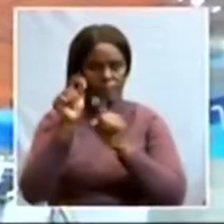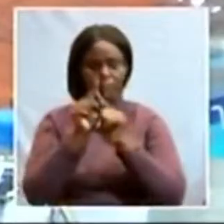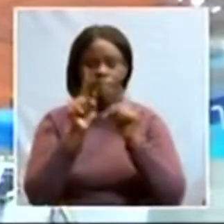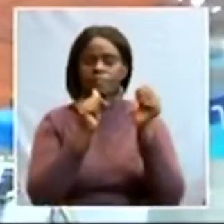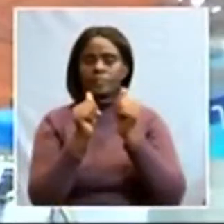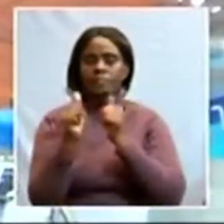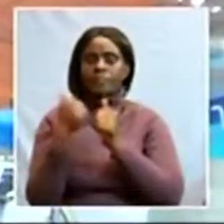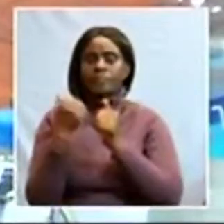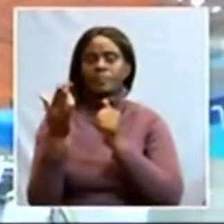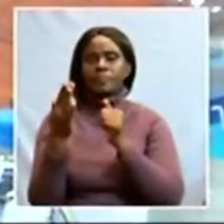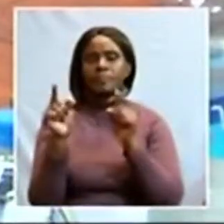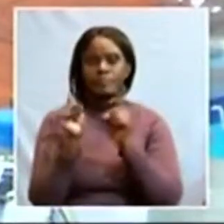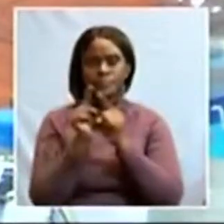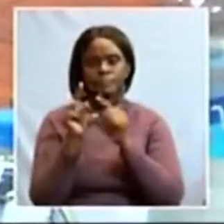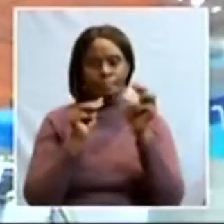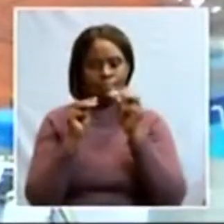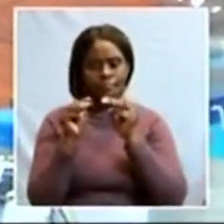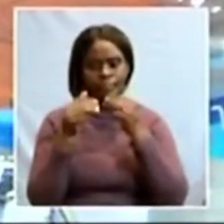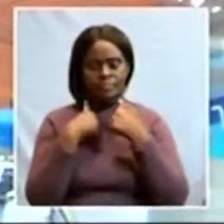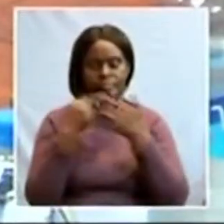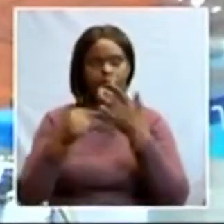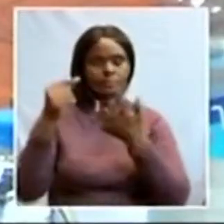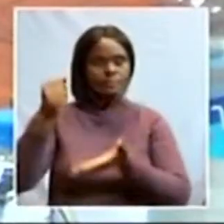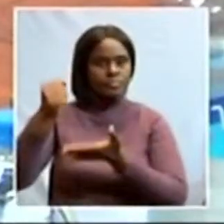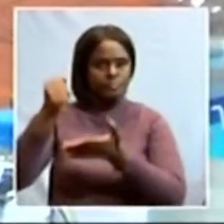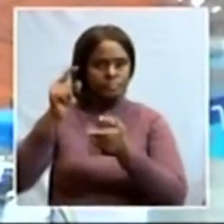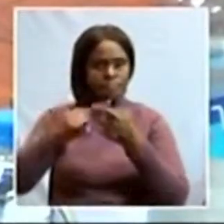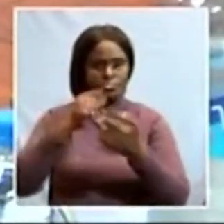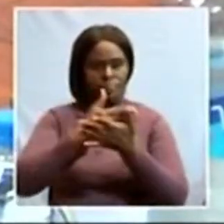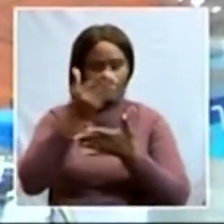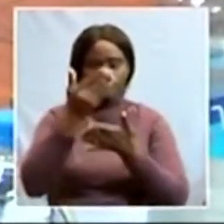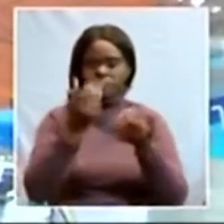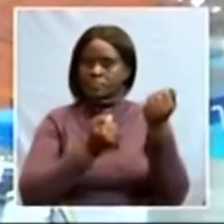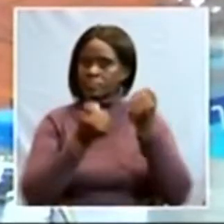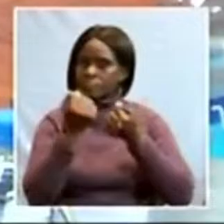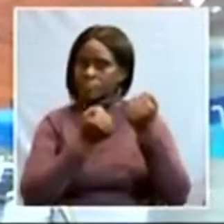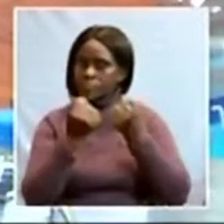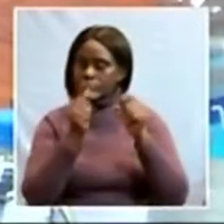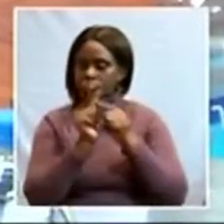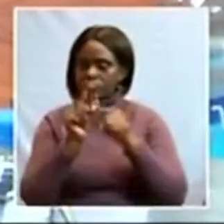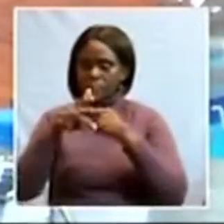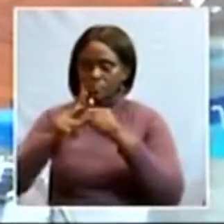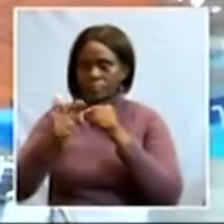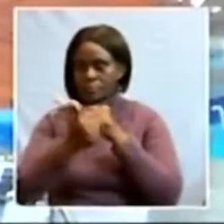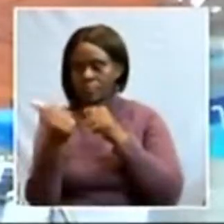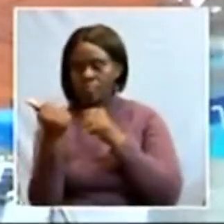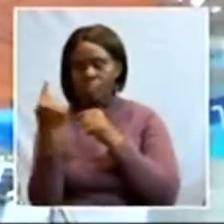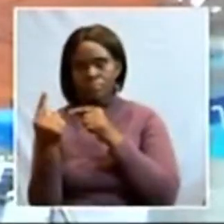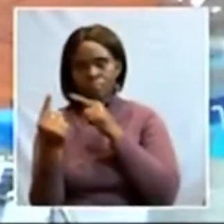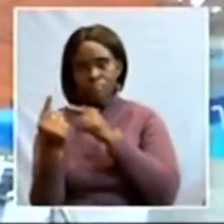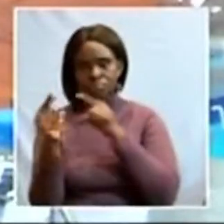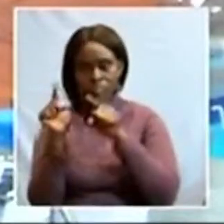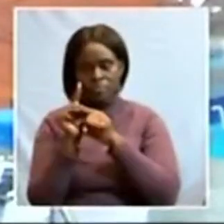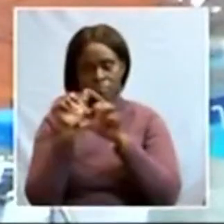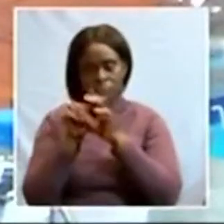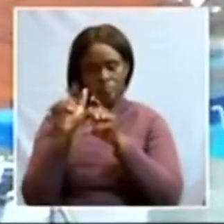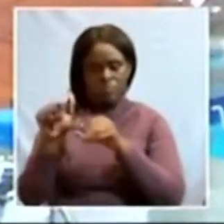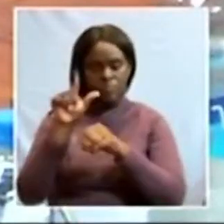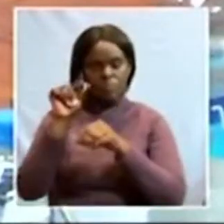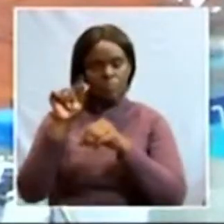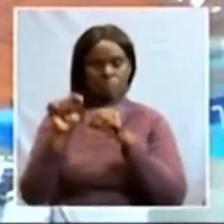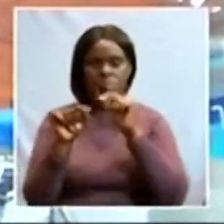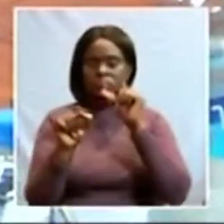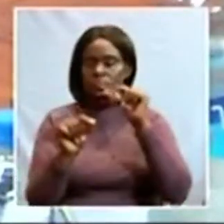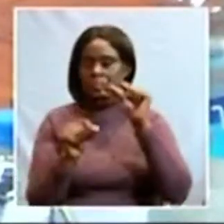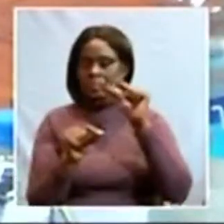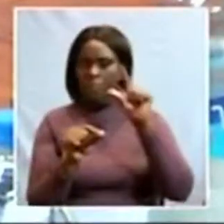taken: management has budgeted to procure one utility vehicle and repair another one in the